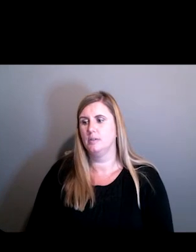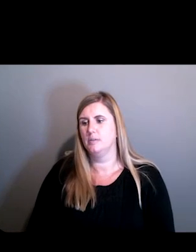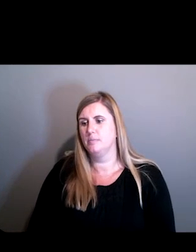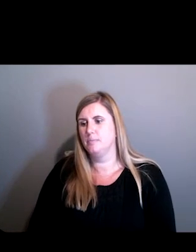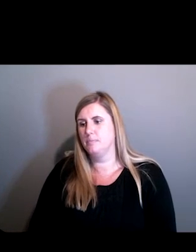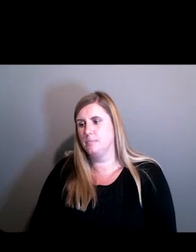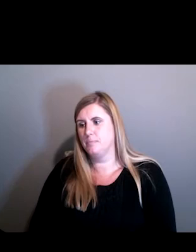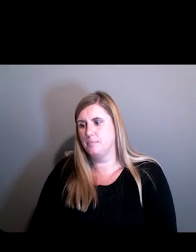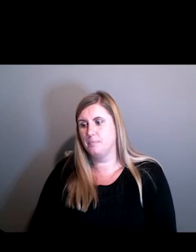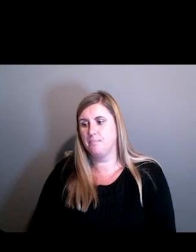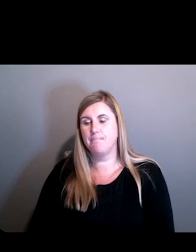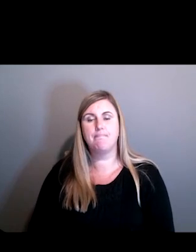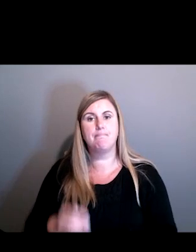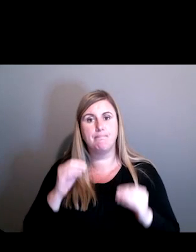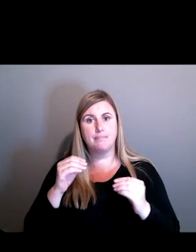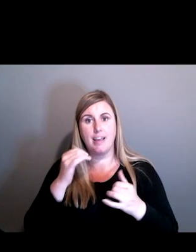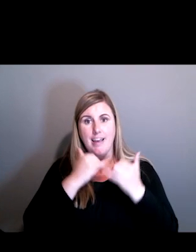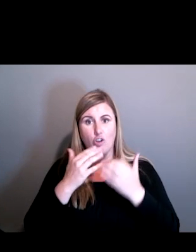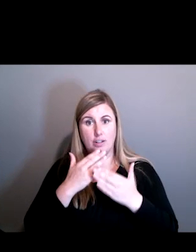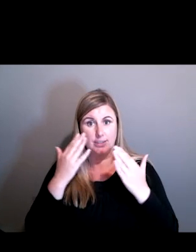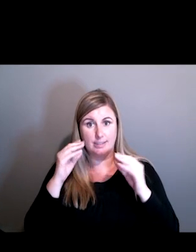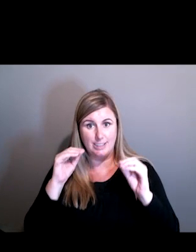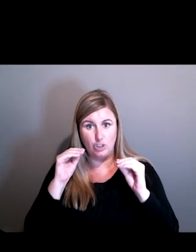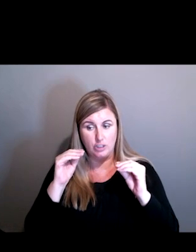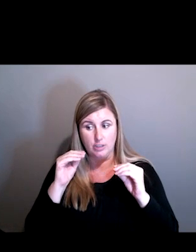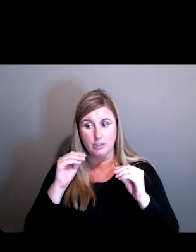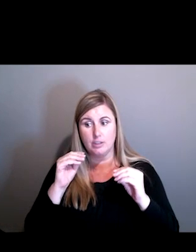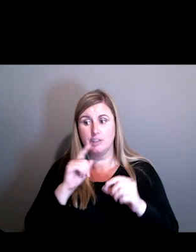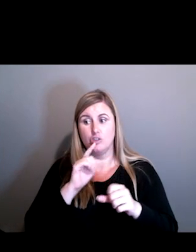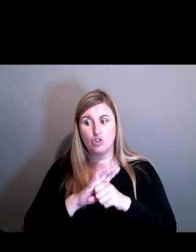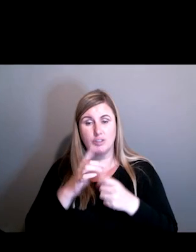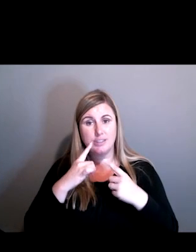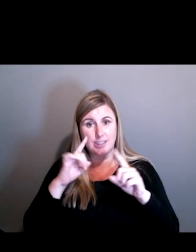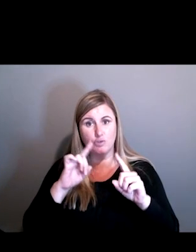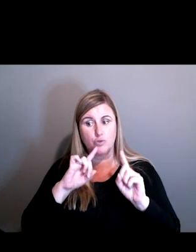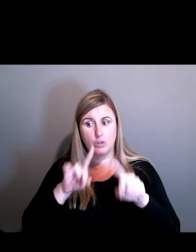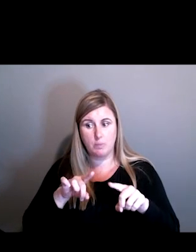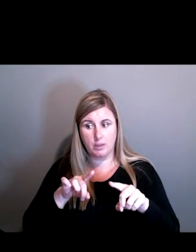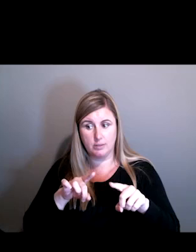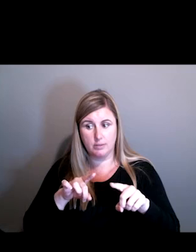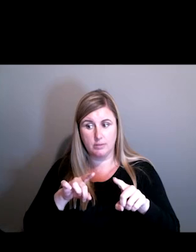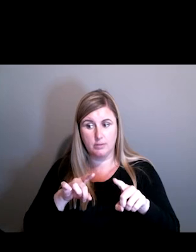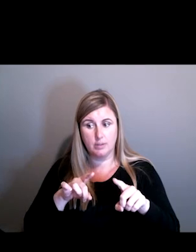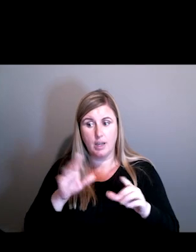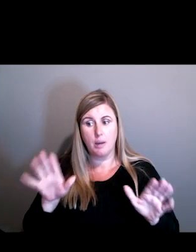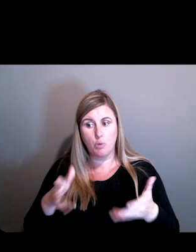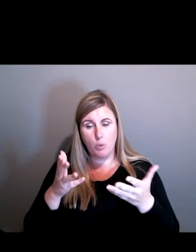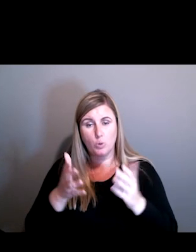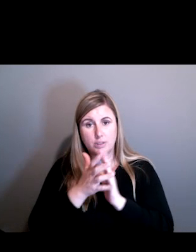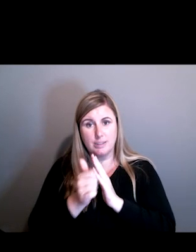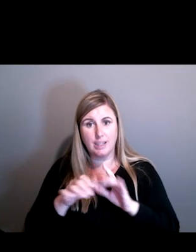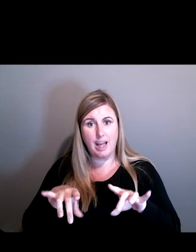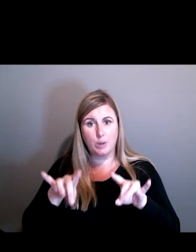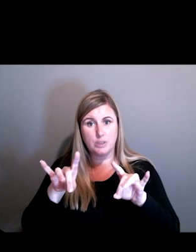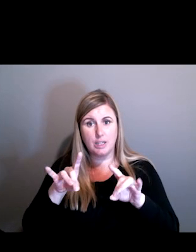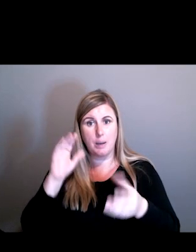each learner. Okay, so now we're going to talk about errorless teaching. So errorless teaching ensures successful